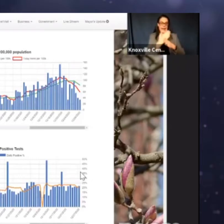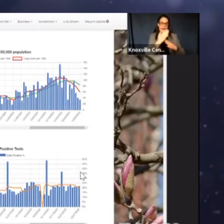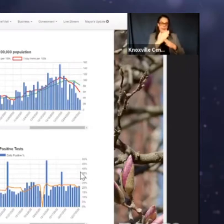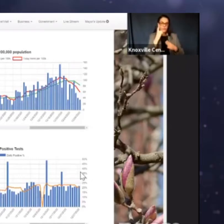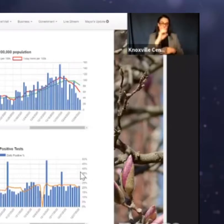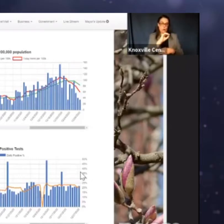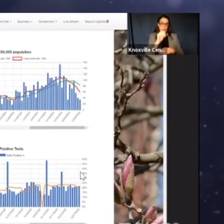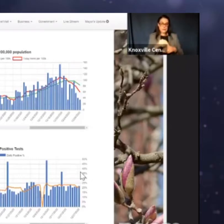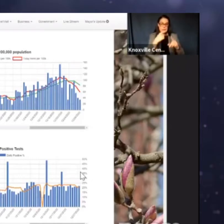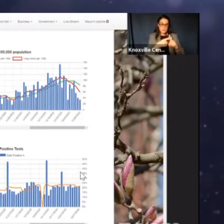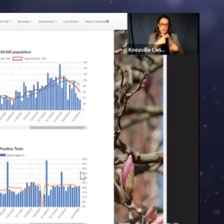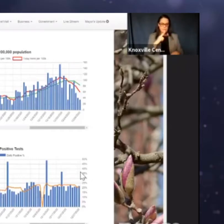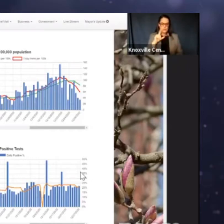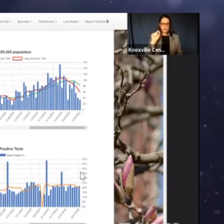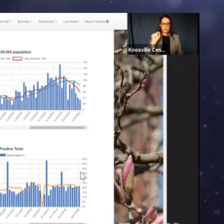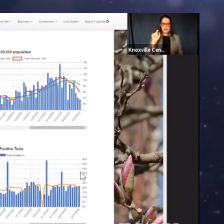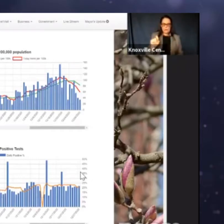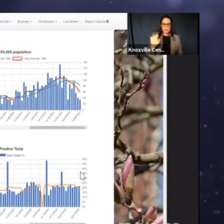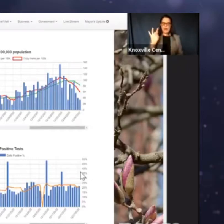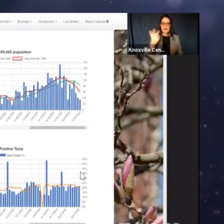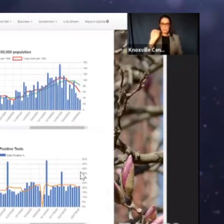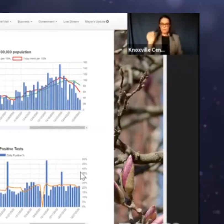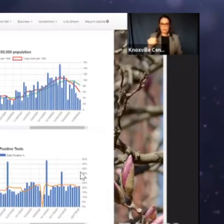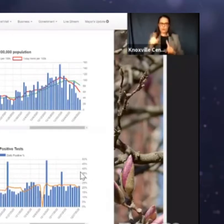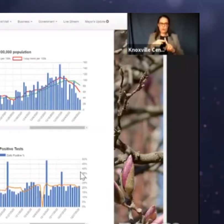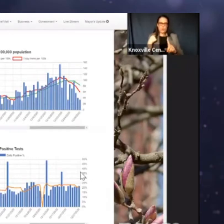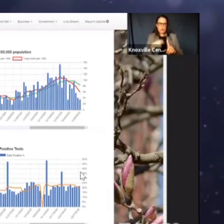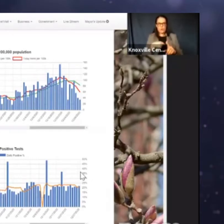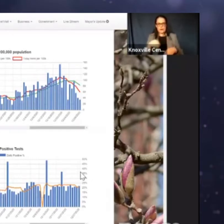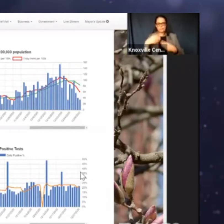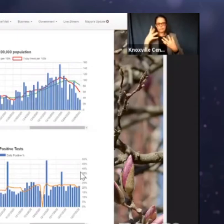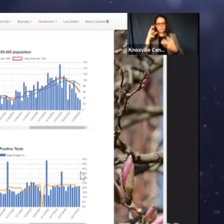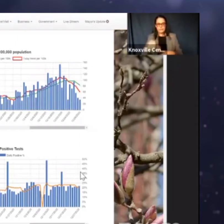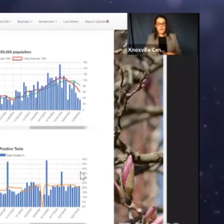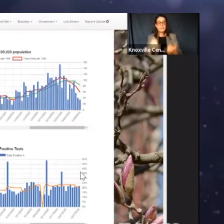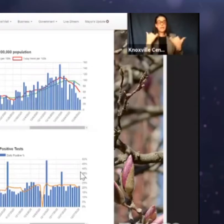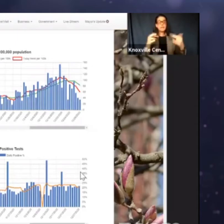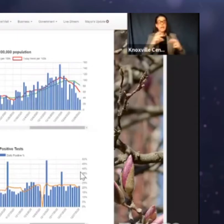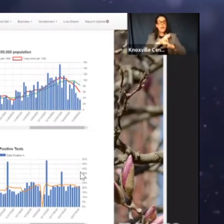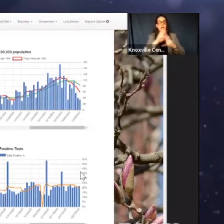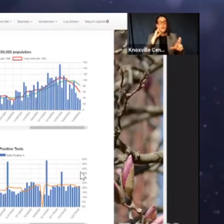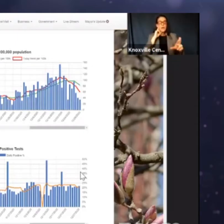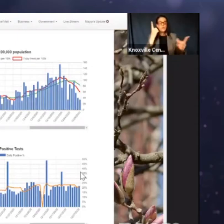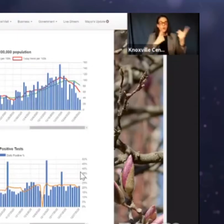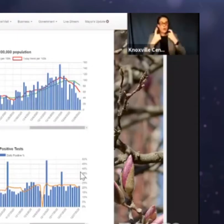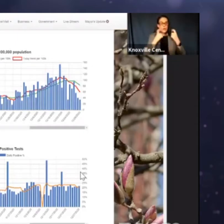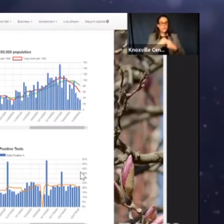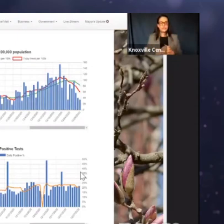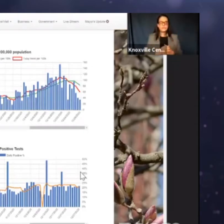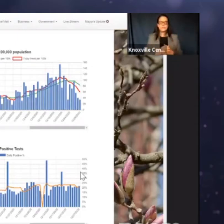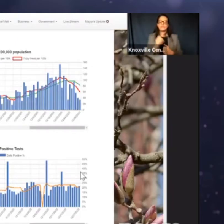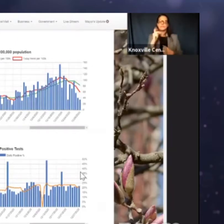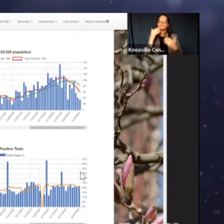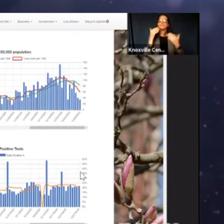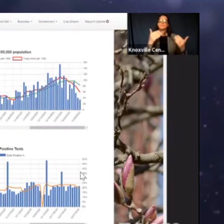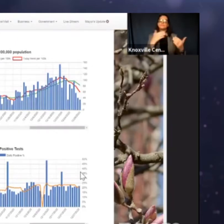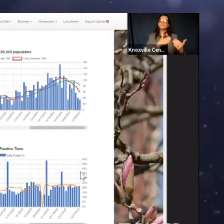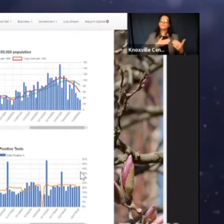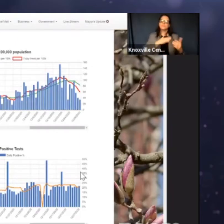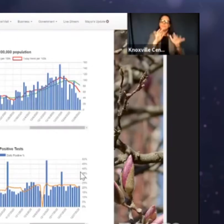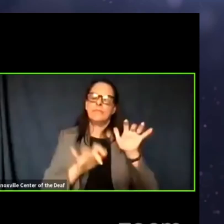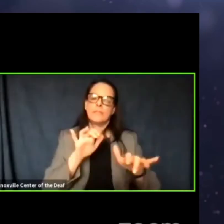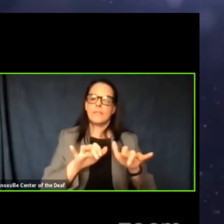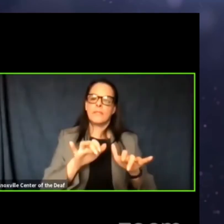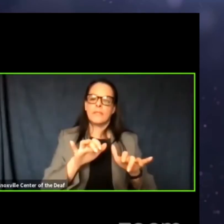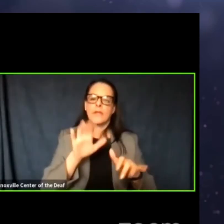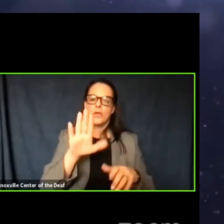was 20.8%. And now I will open it up for questions. All right, please go ahead and submit your questions into the